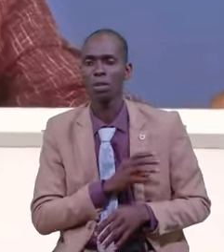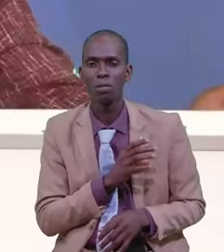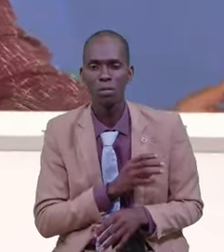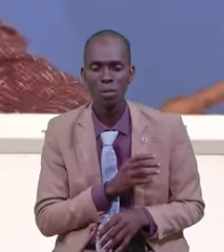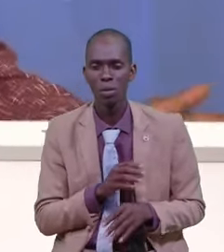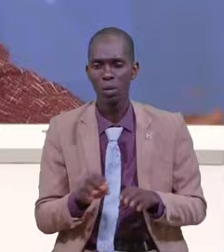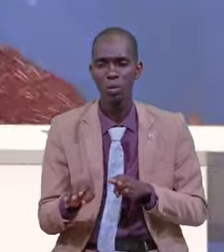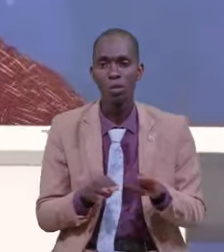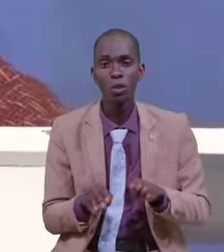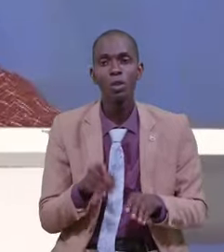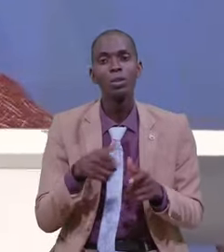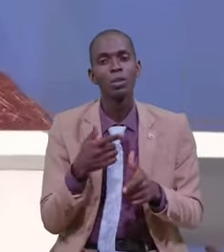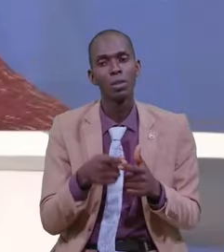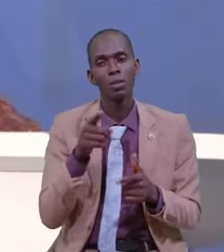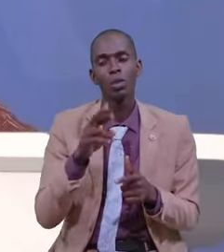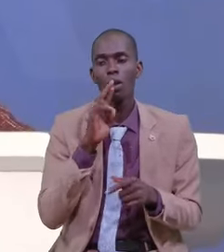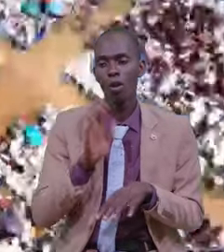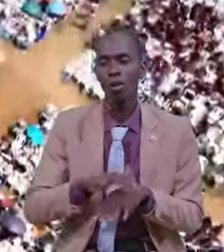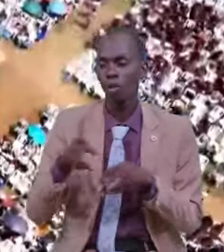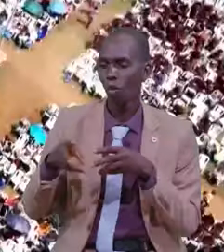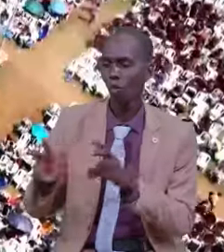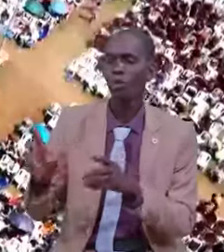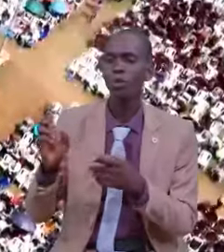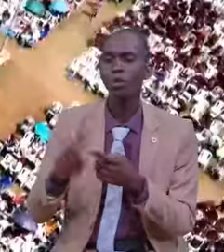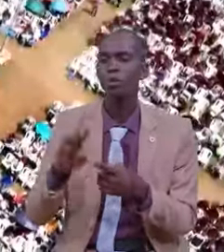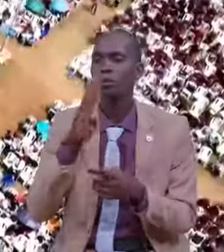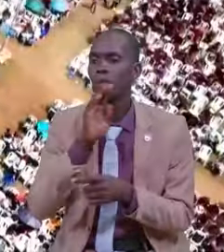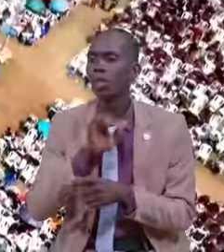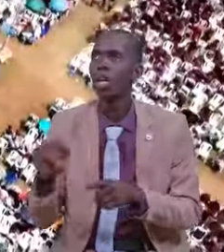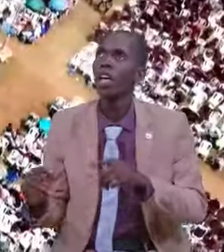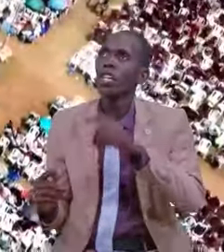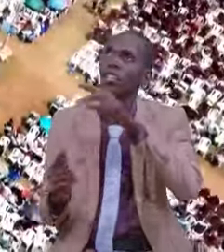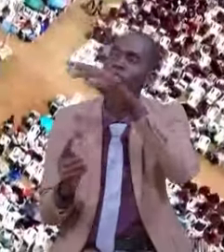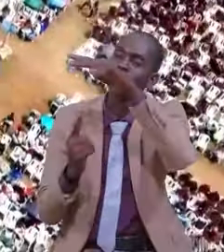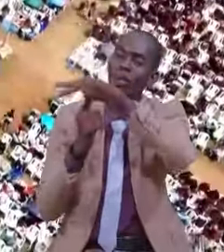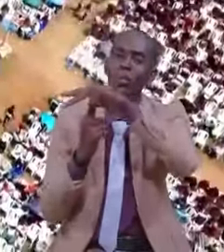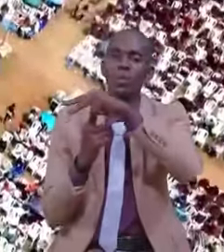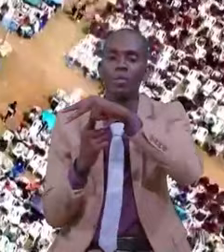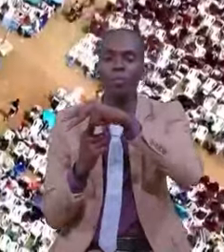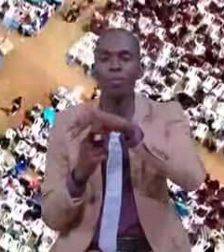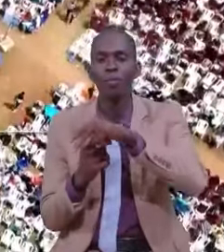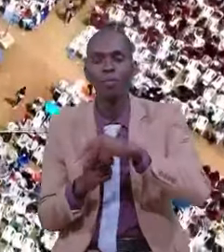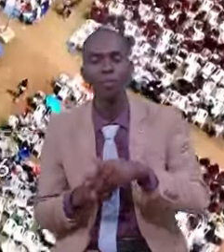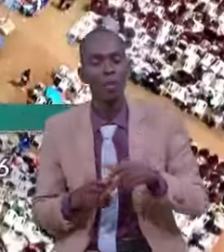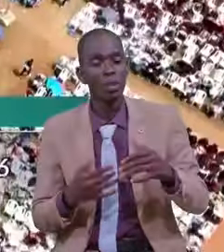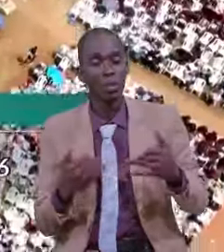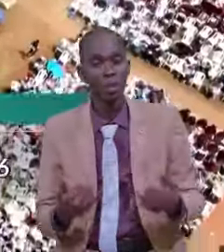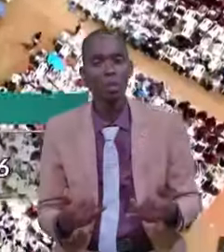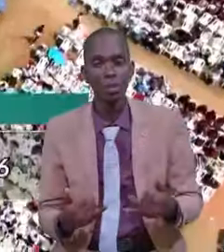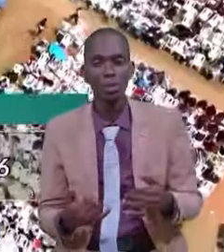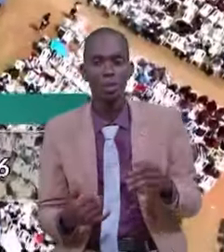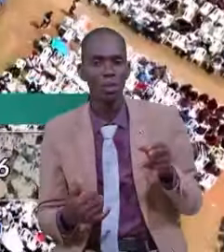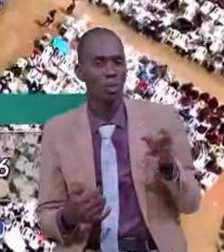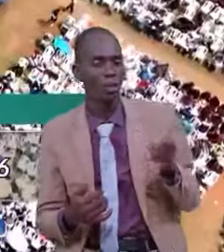you're on your way to being a champion. H is Hezekiah.